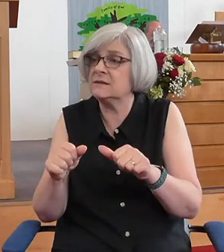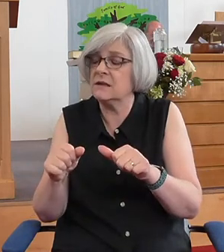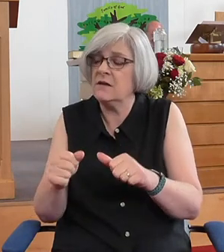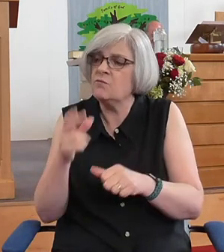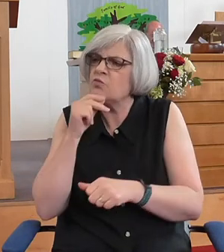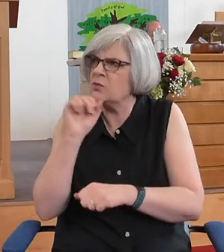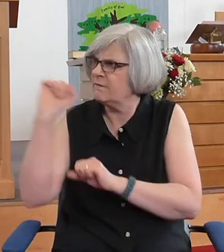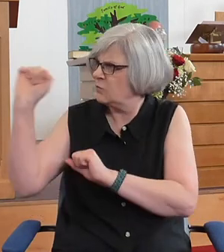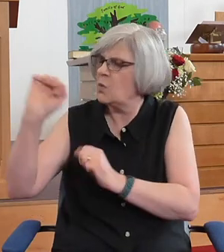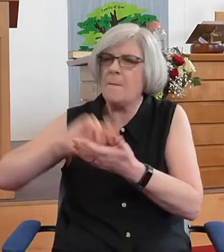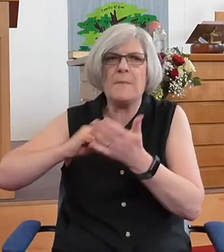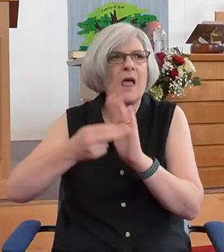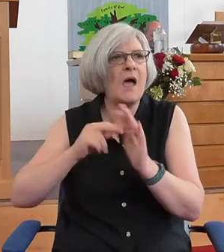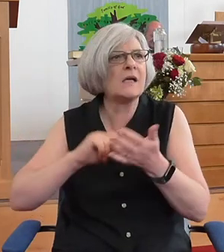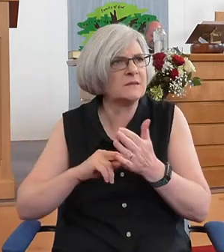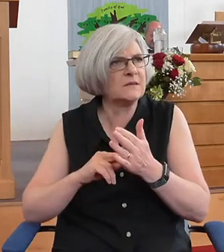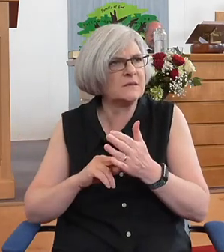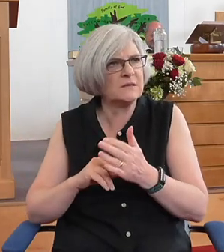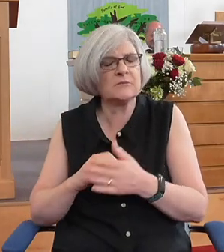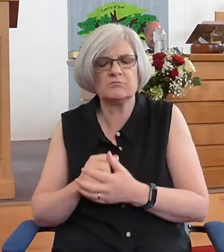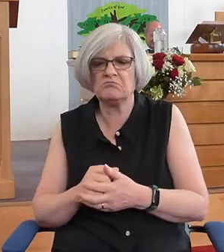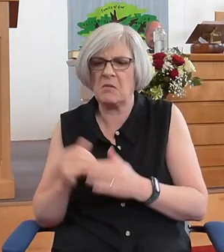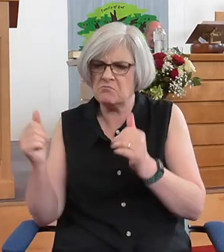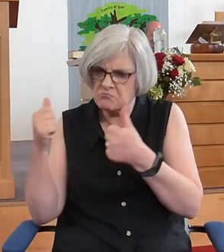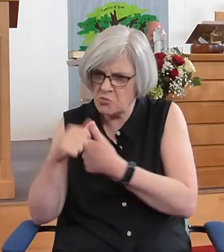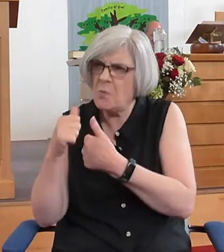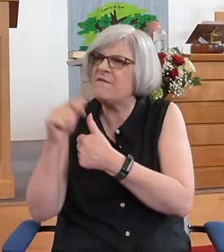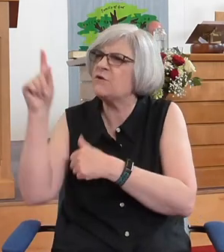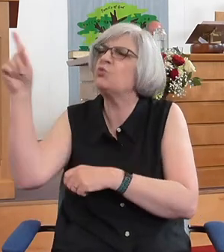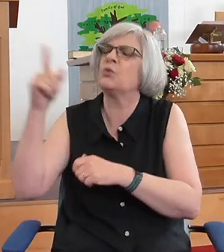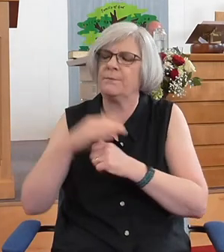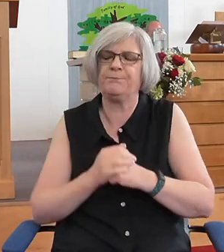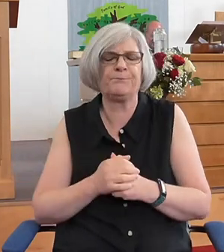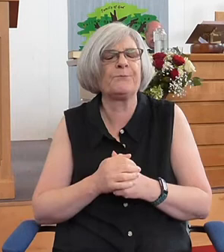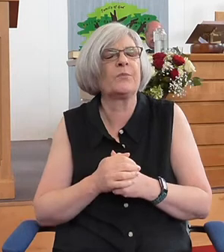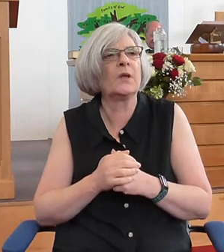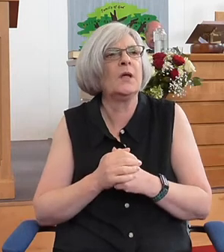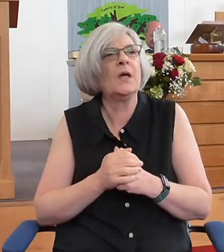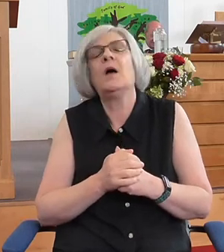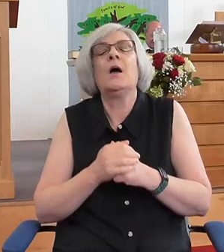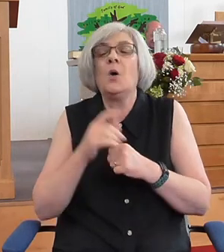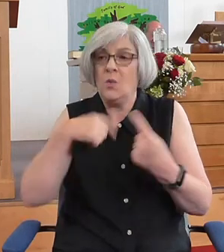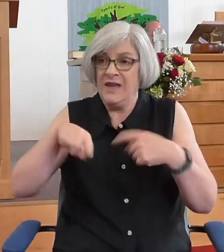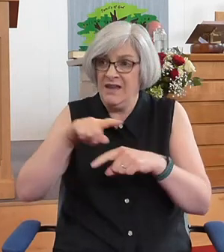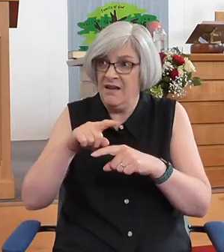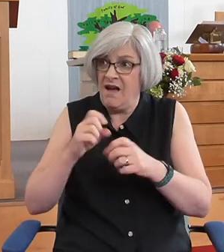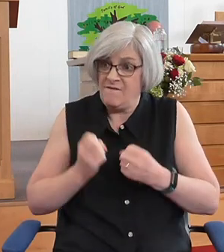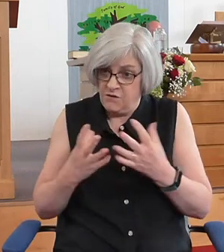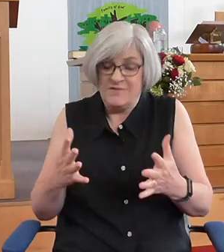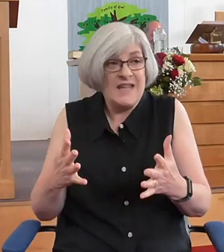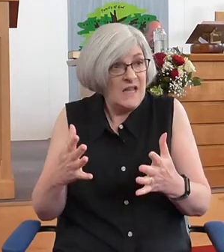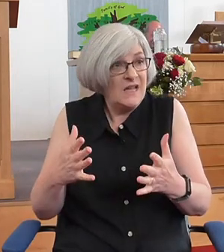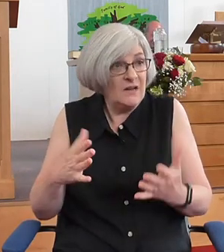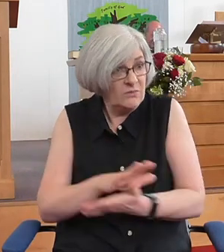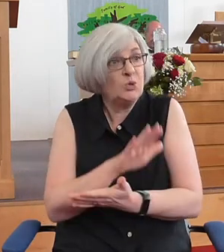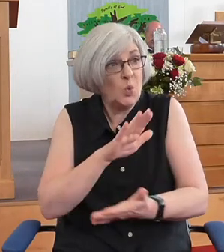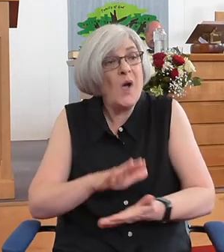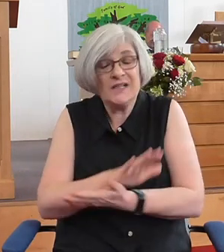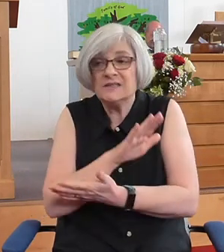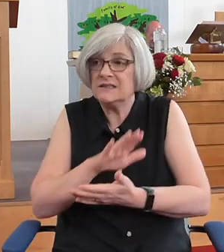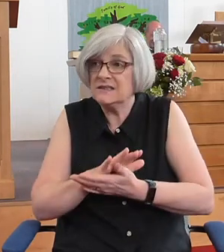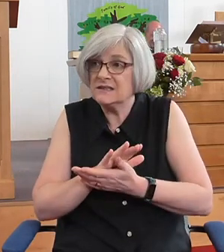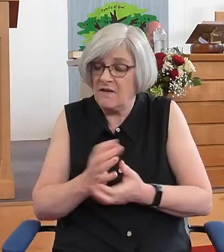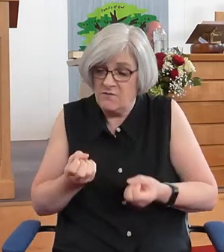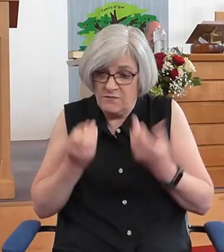purpose as you would see fit. Lord God, we rejoice in the freedoms that we have. We have the freedom to express